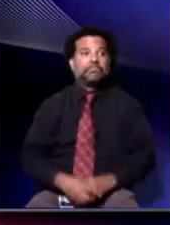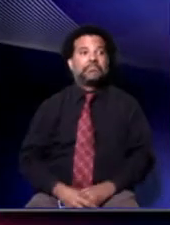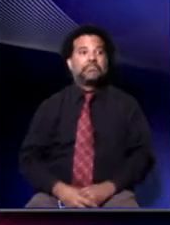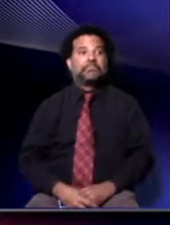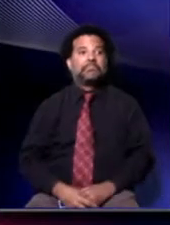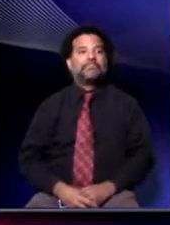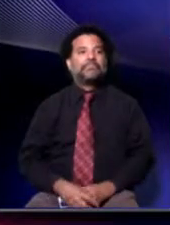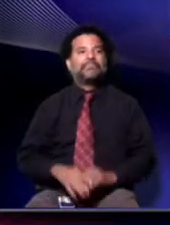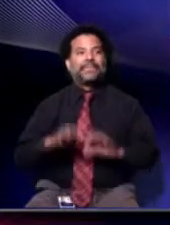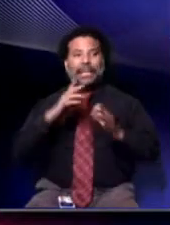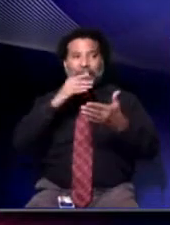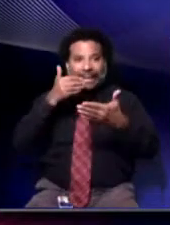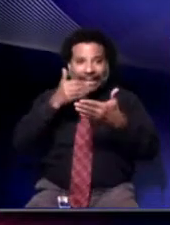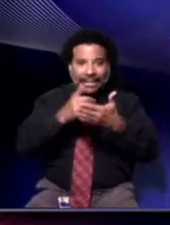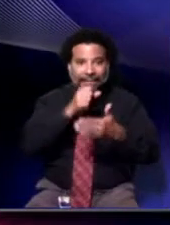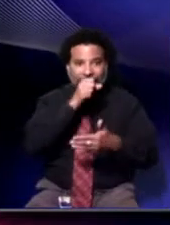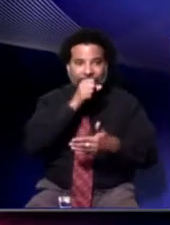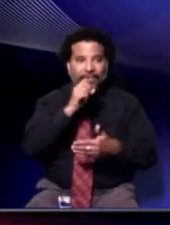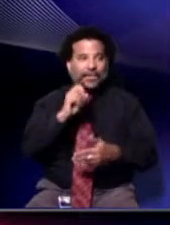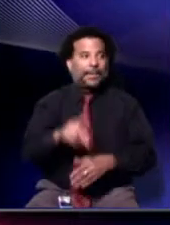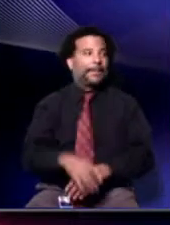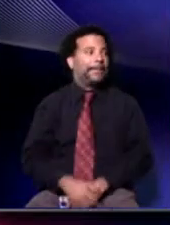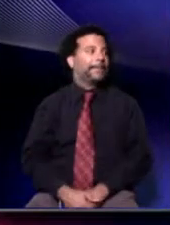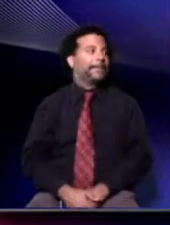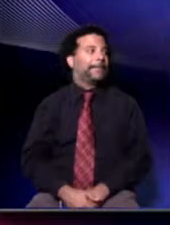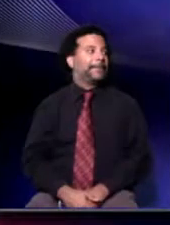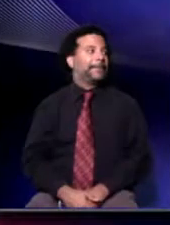A little bit Yes. closer? Okay. Yeah.